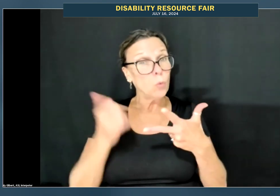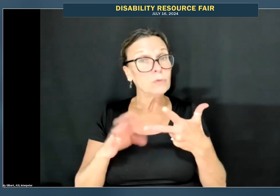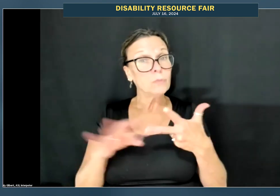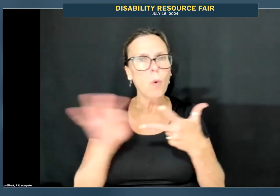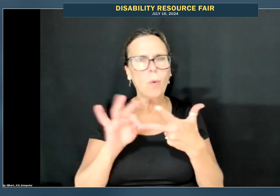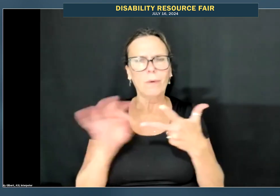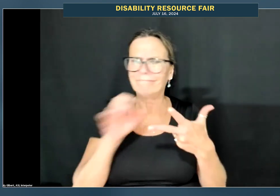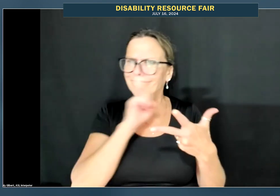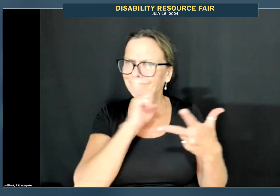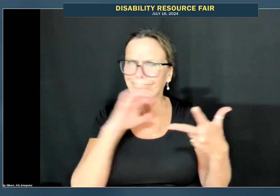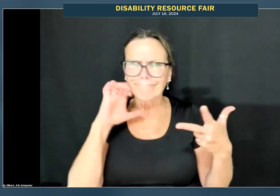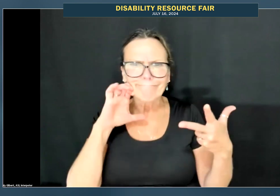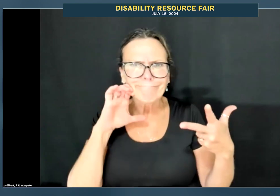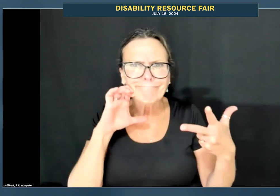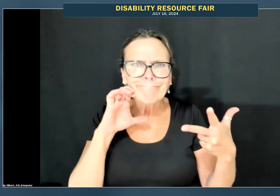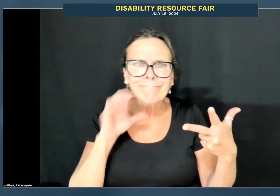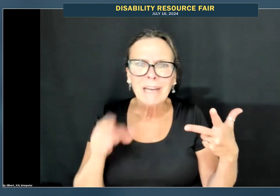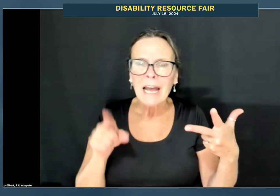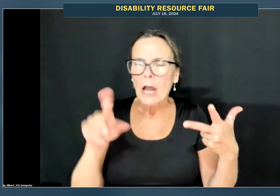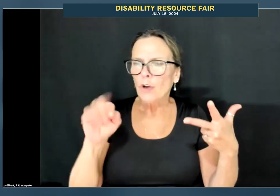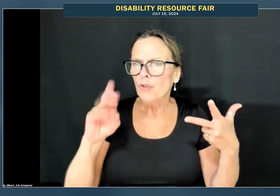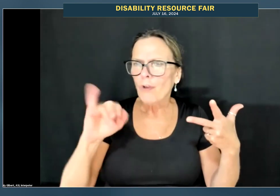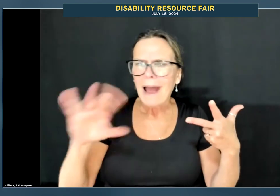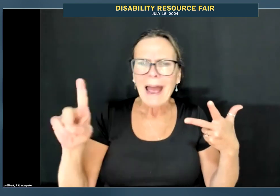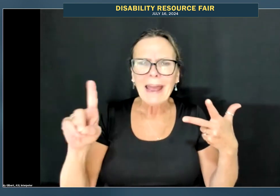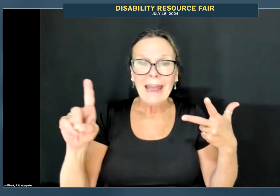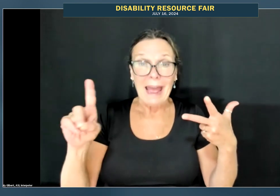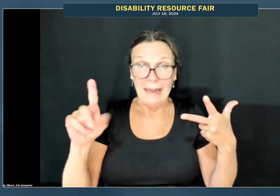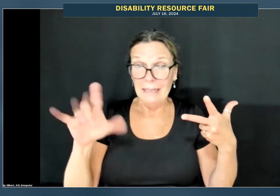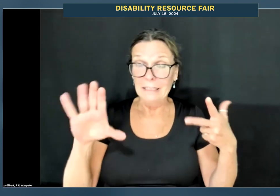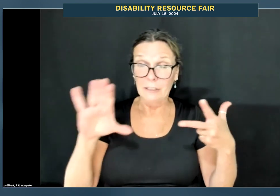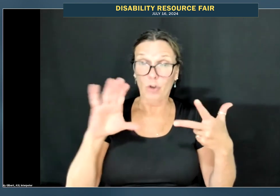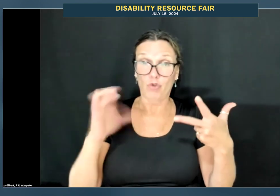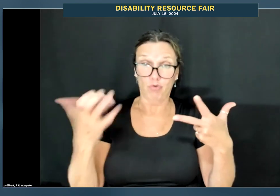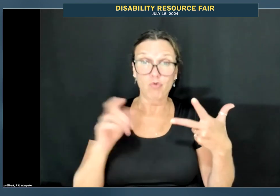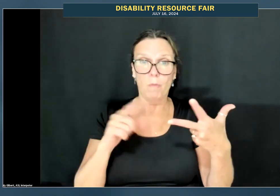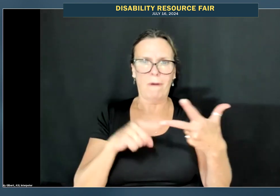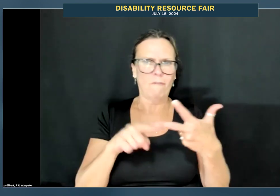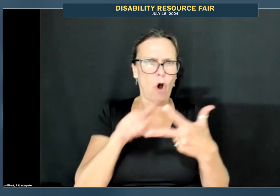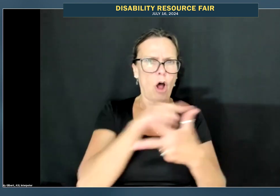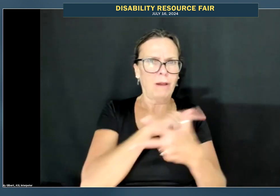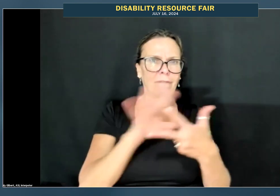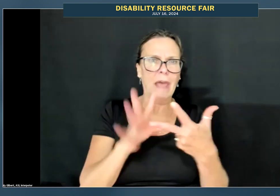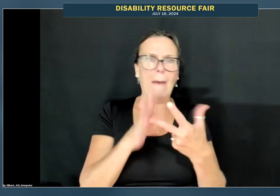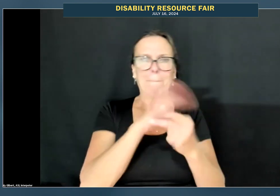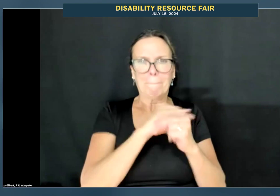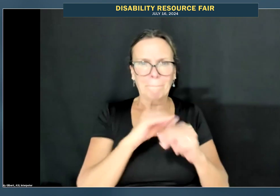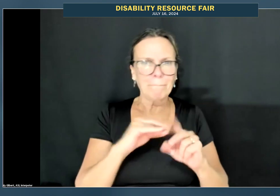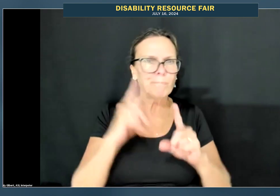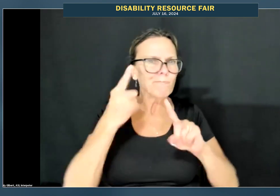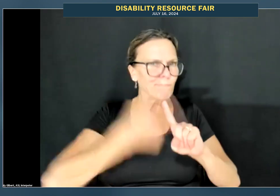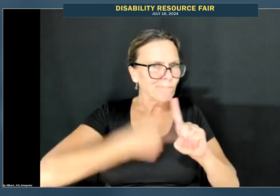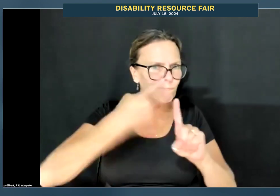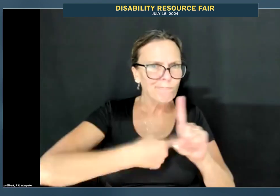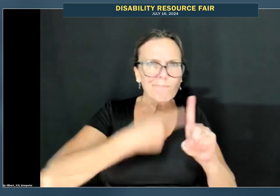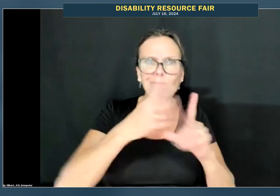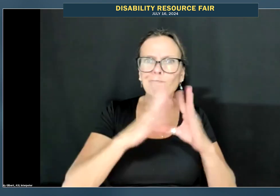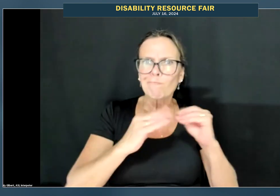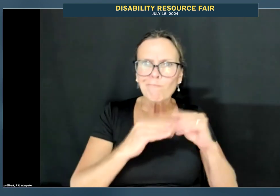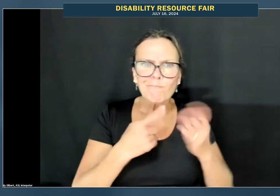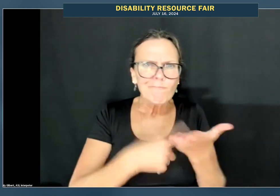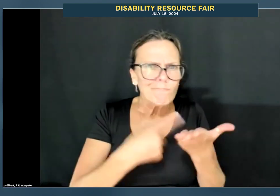citizens. Triad is a group that all these different agencies get together on a monthly basis, discuss senior